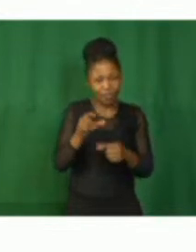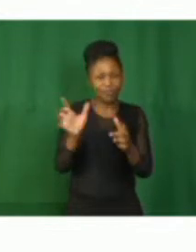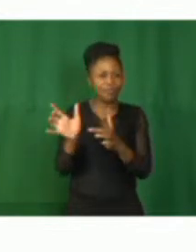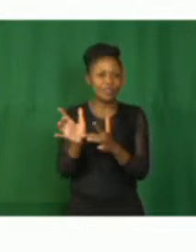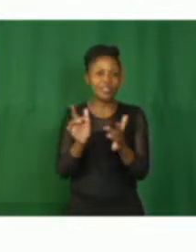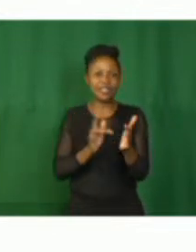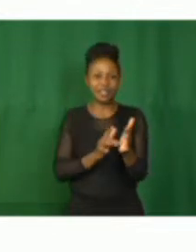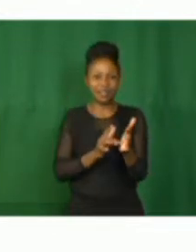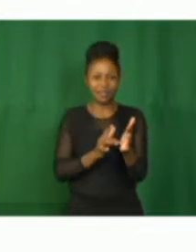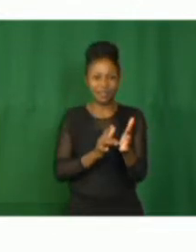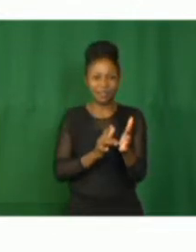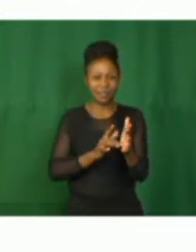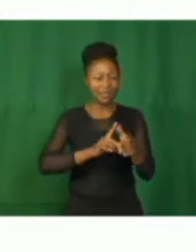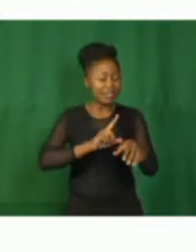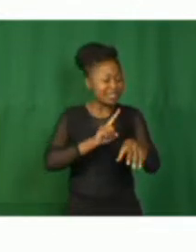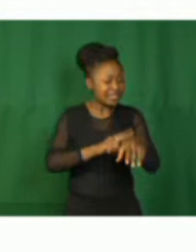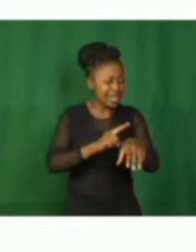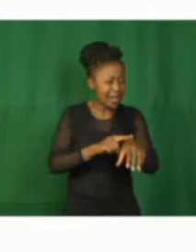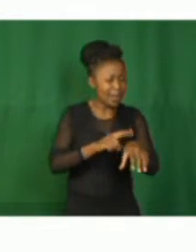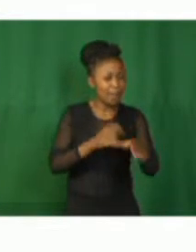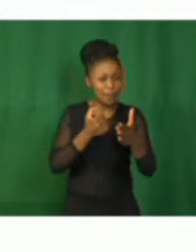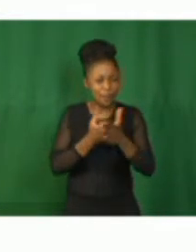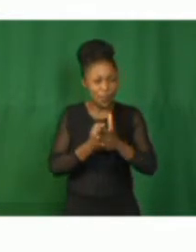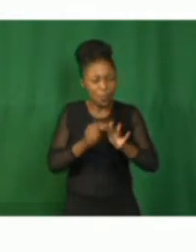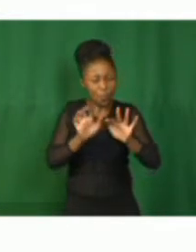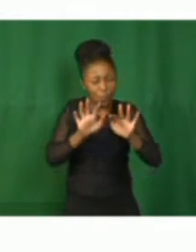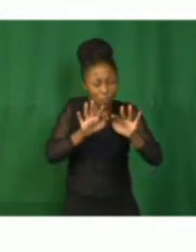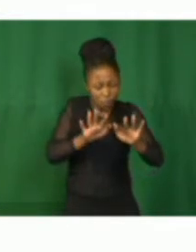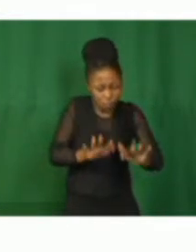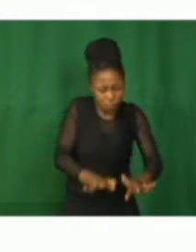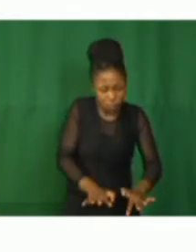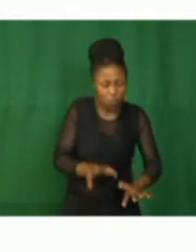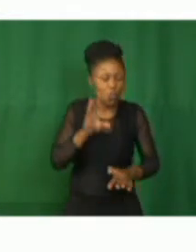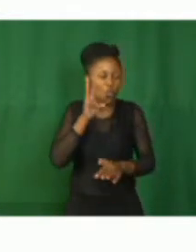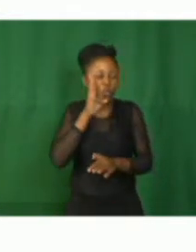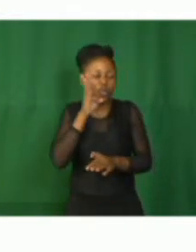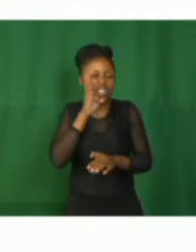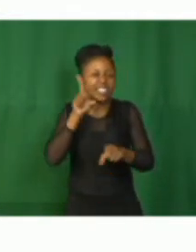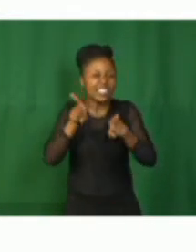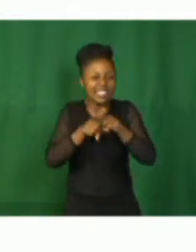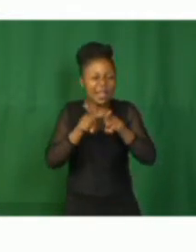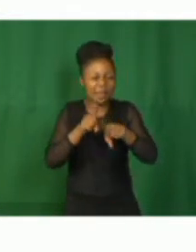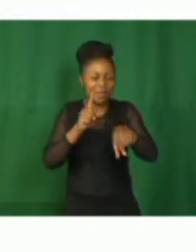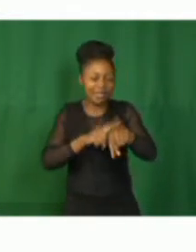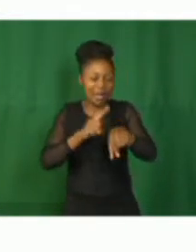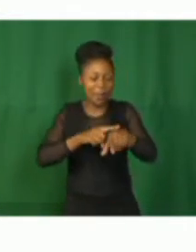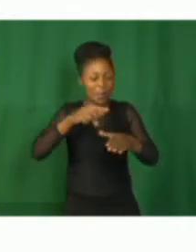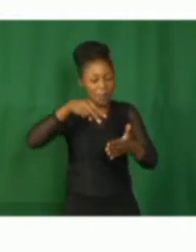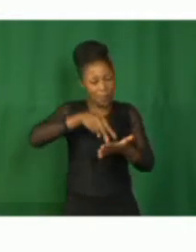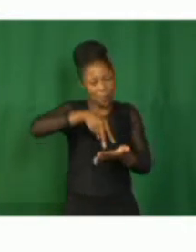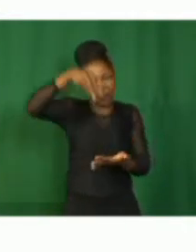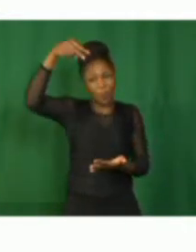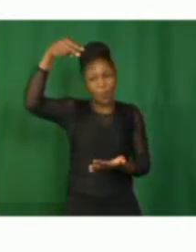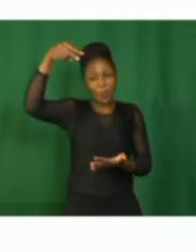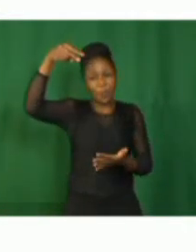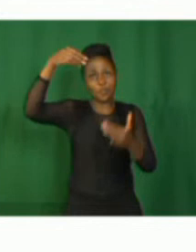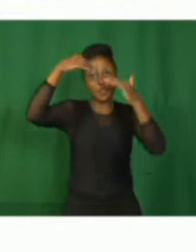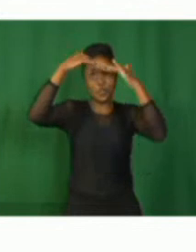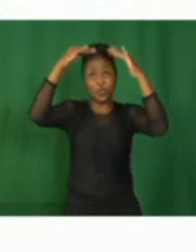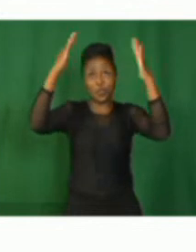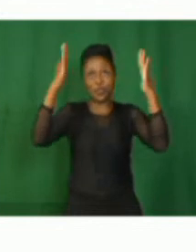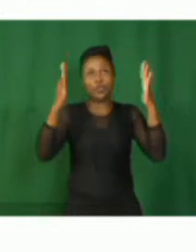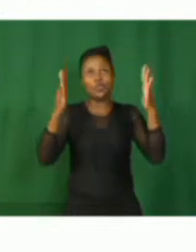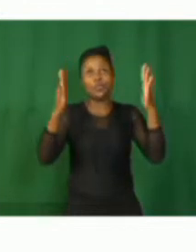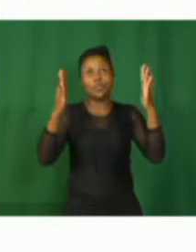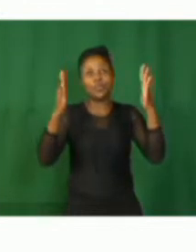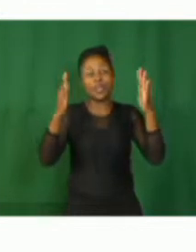his baptism up to the time he was taken up to heaven. You need to remember, my dear Lena at home, that